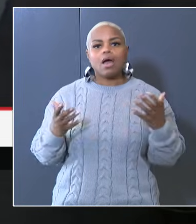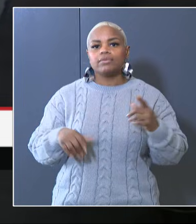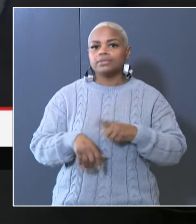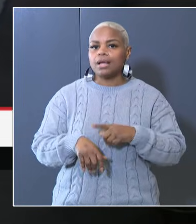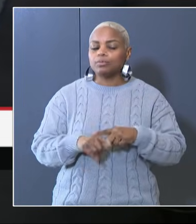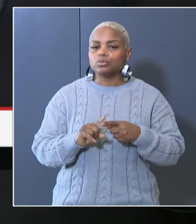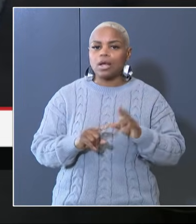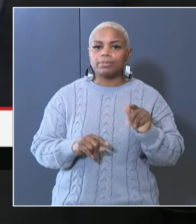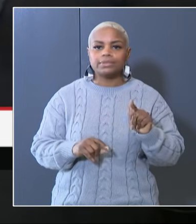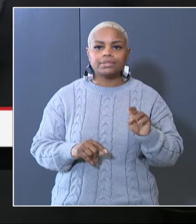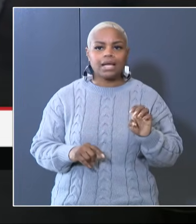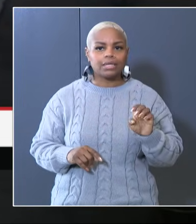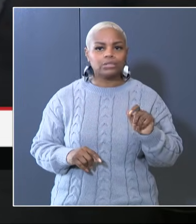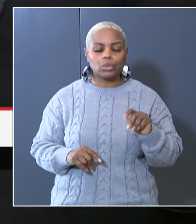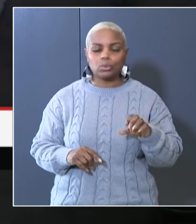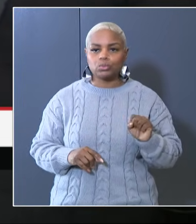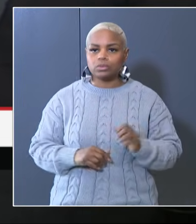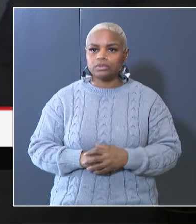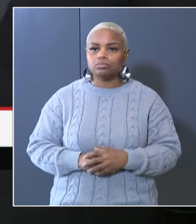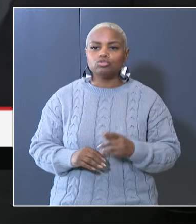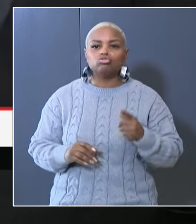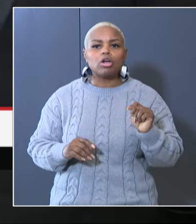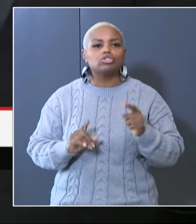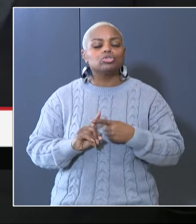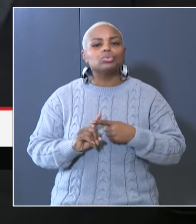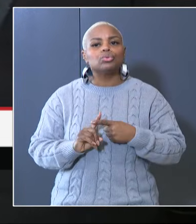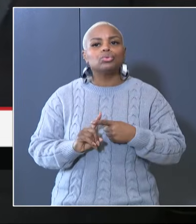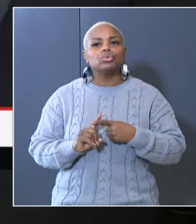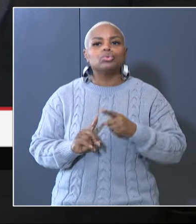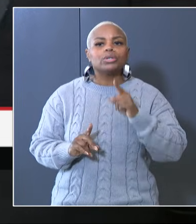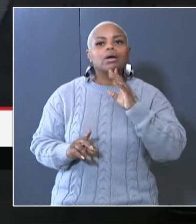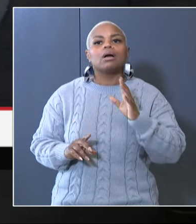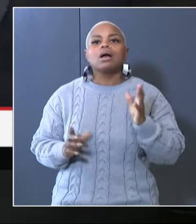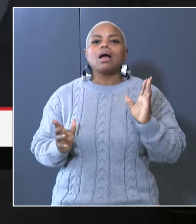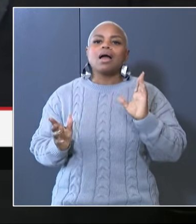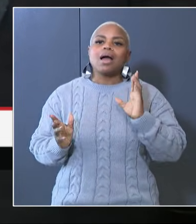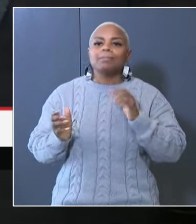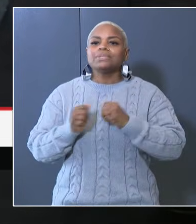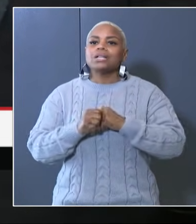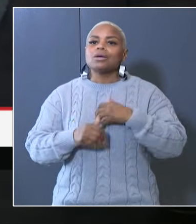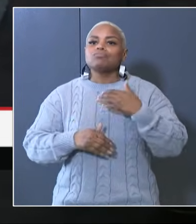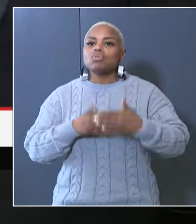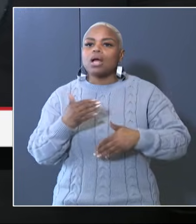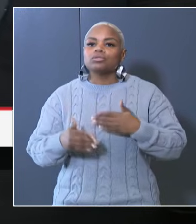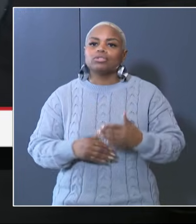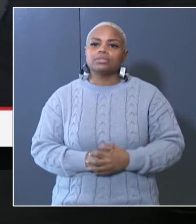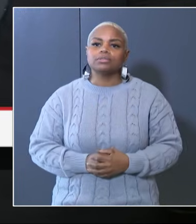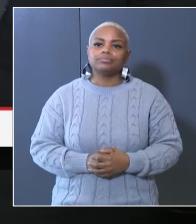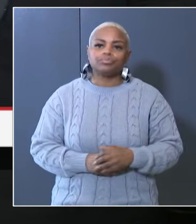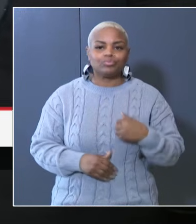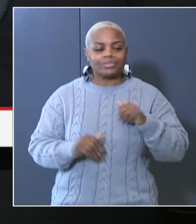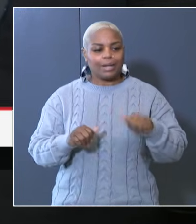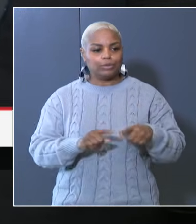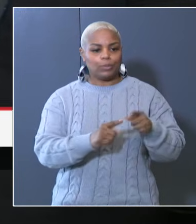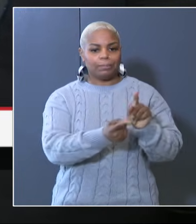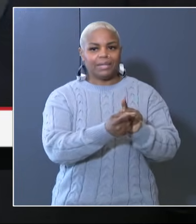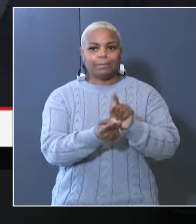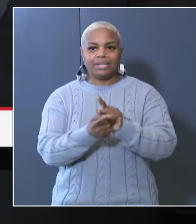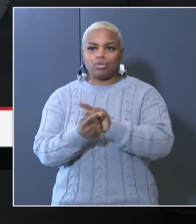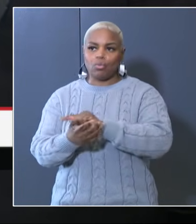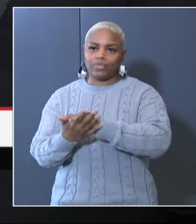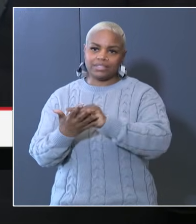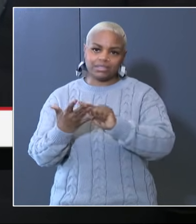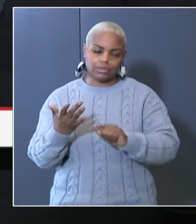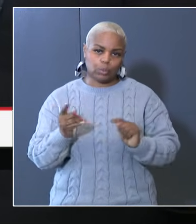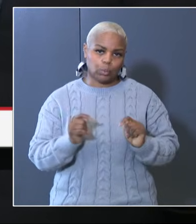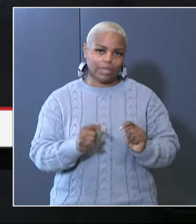process so it can be implemented and designed much more quickly. So the target is the end of this year, and as